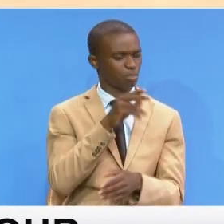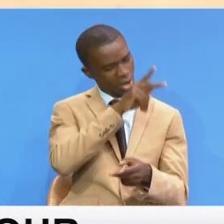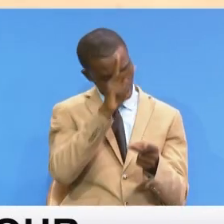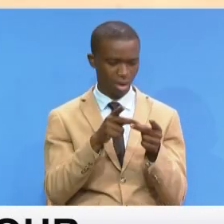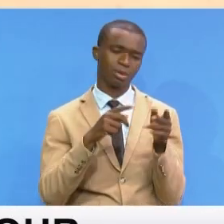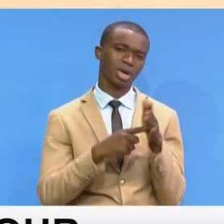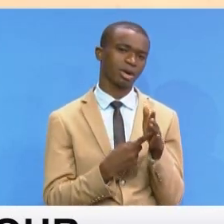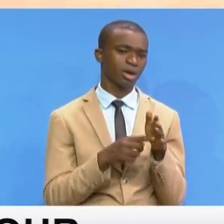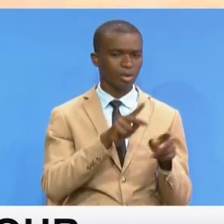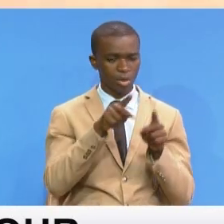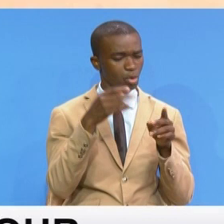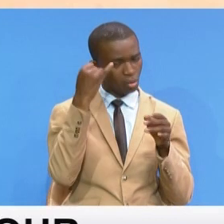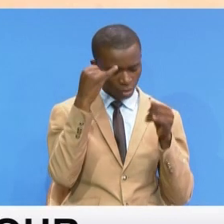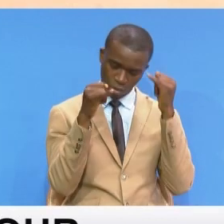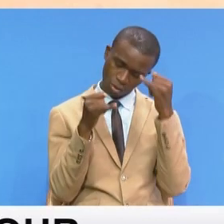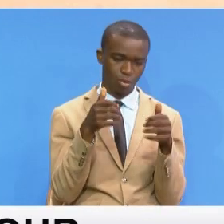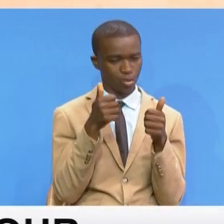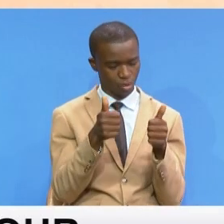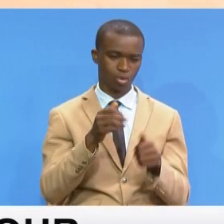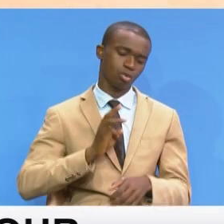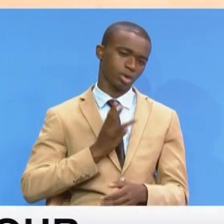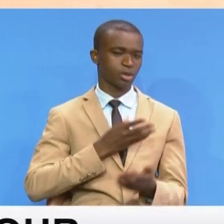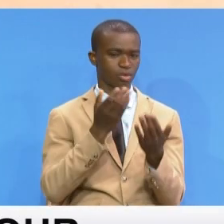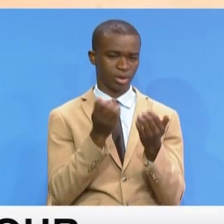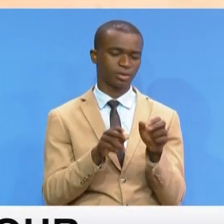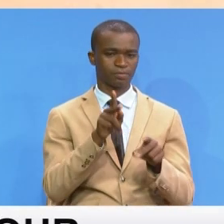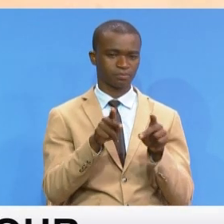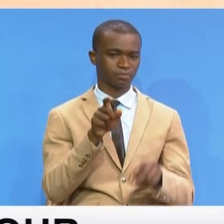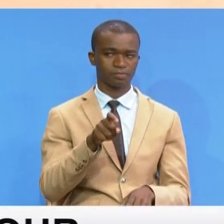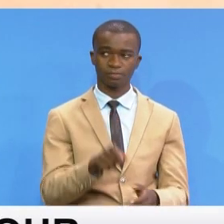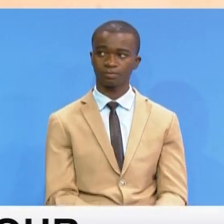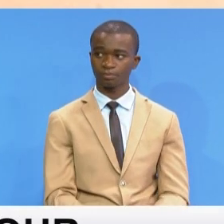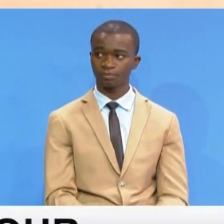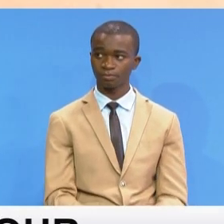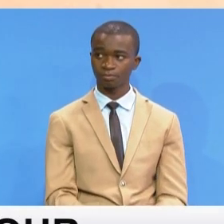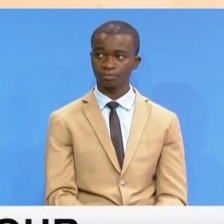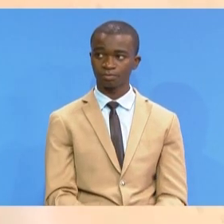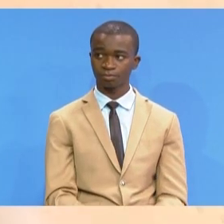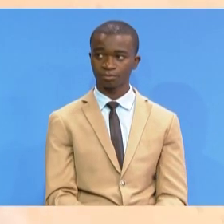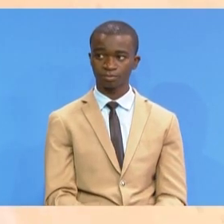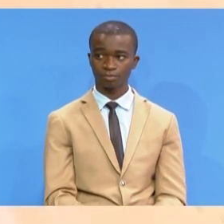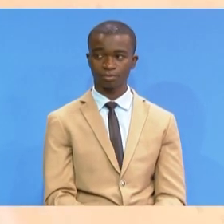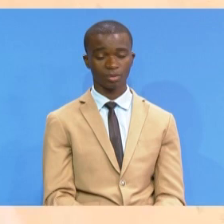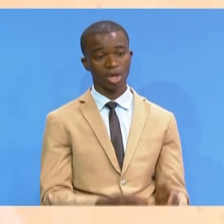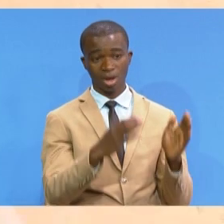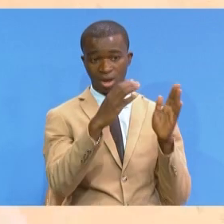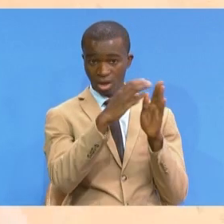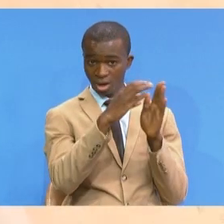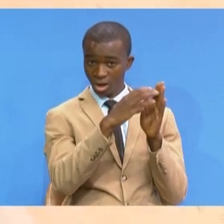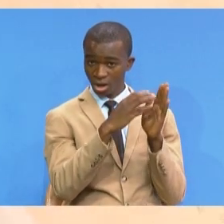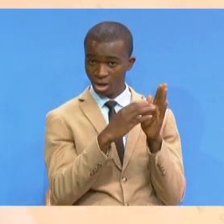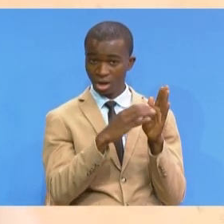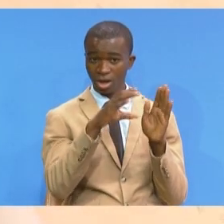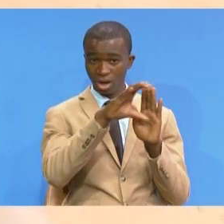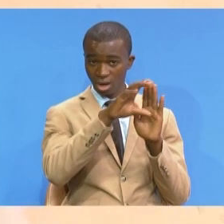are innovative. Debate as an activity is among the co-curricular activities that we have in the Ministry